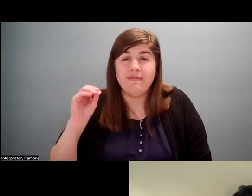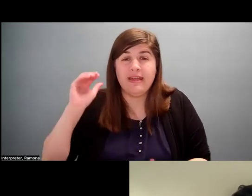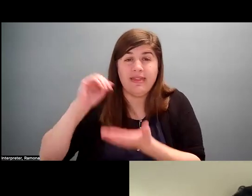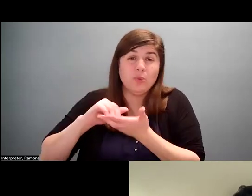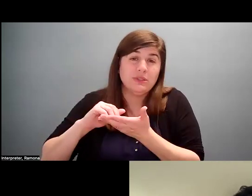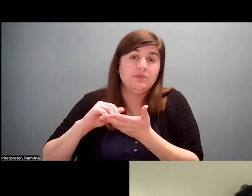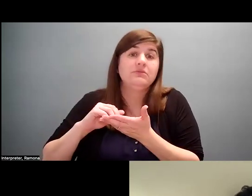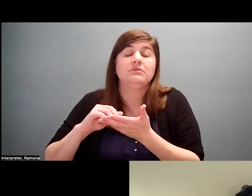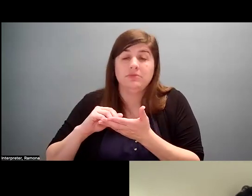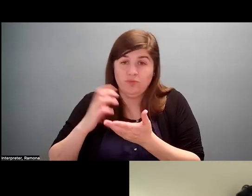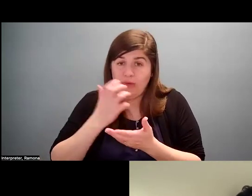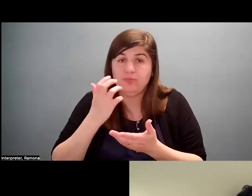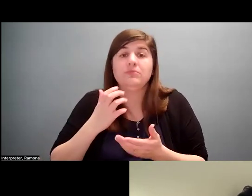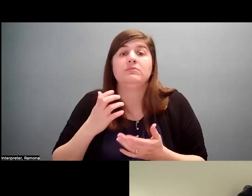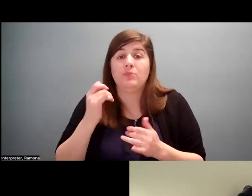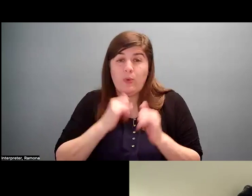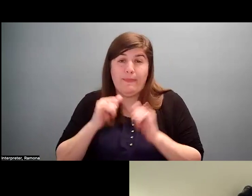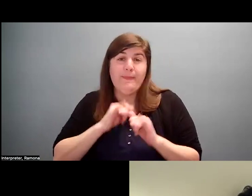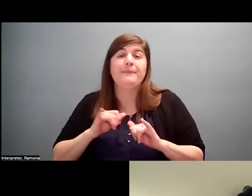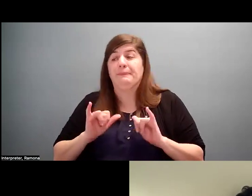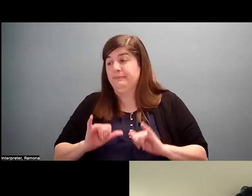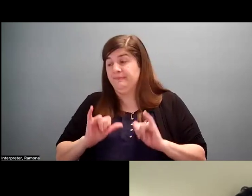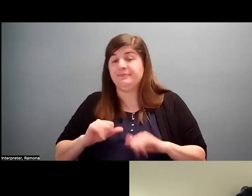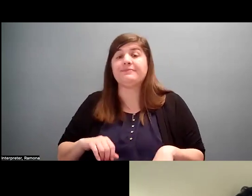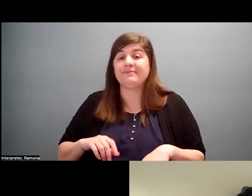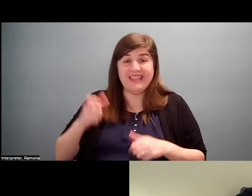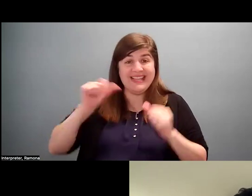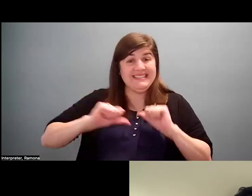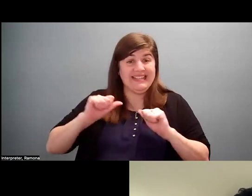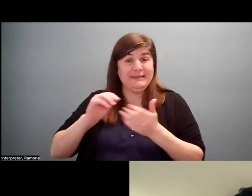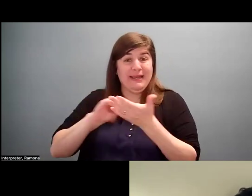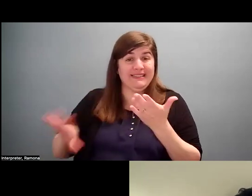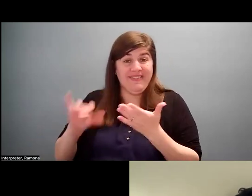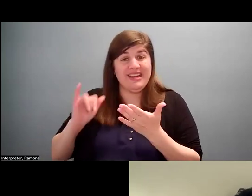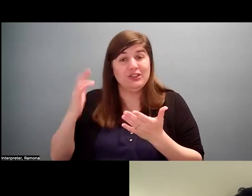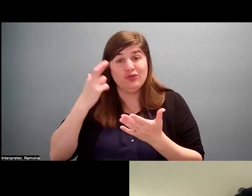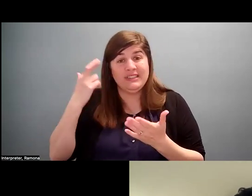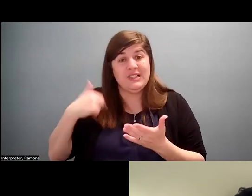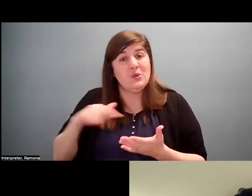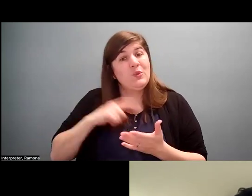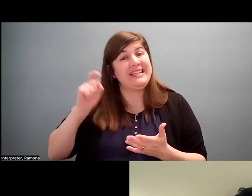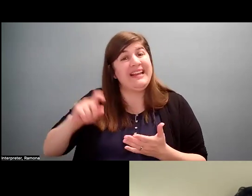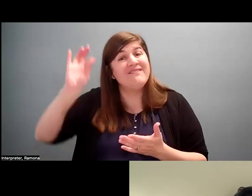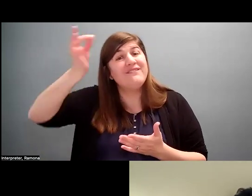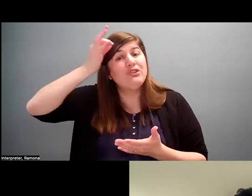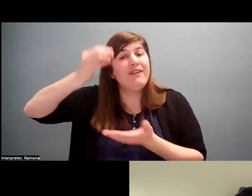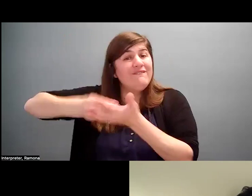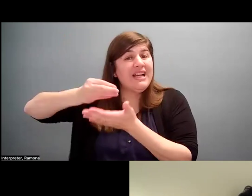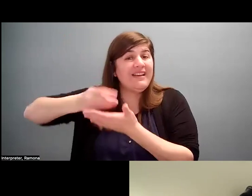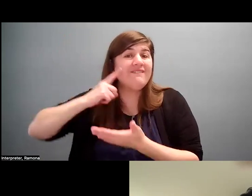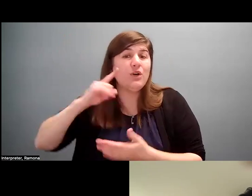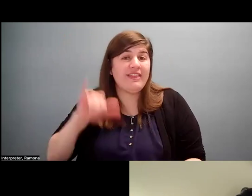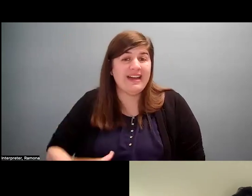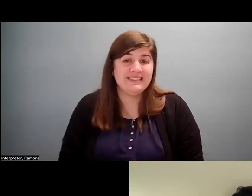$450,000. Wow. That's wild. Yeah. Science is expensive. That's why we need federal funding for it.